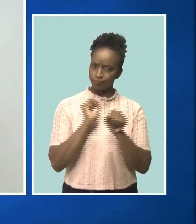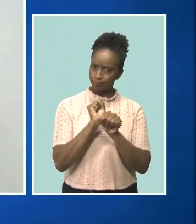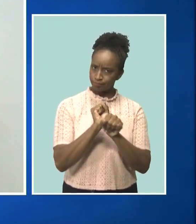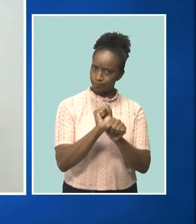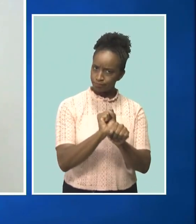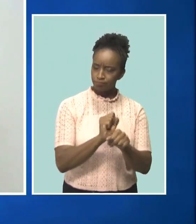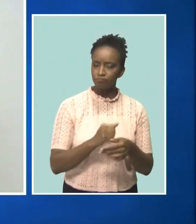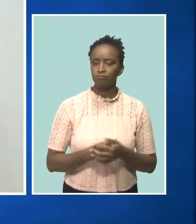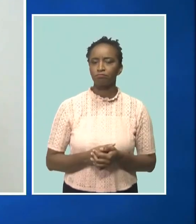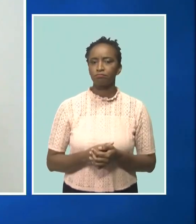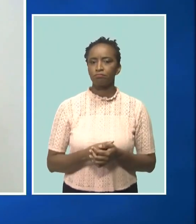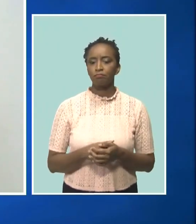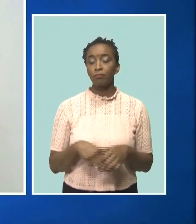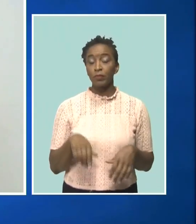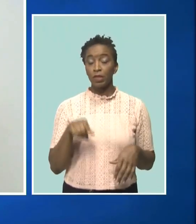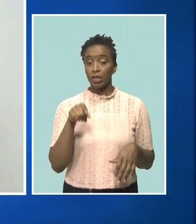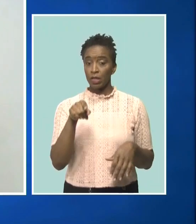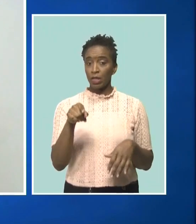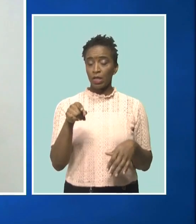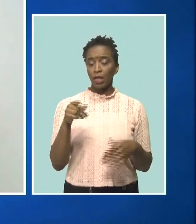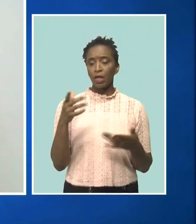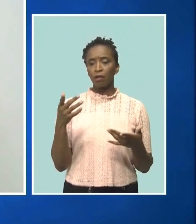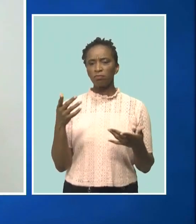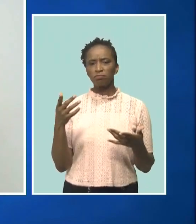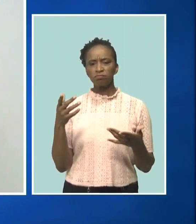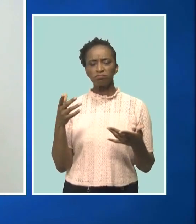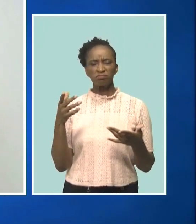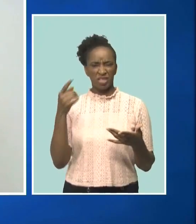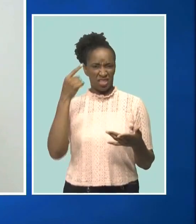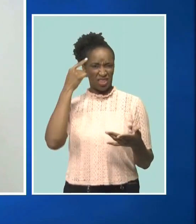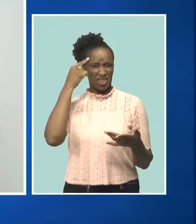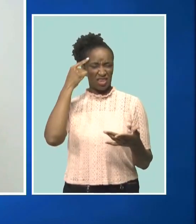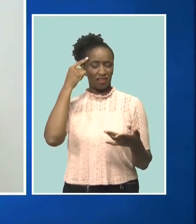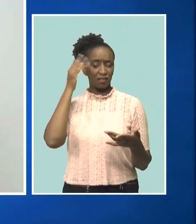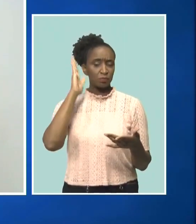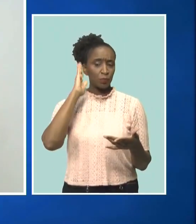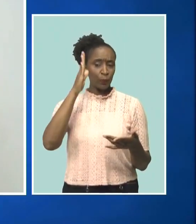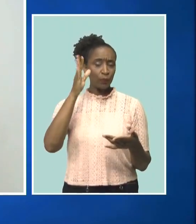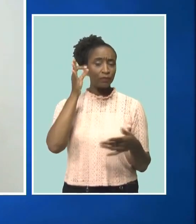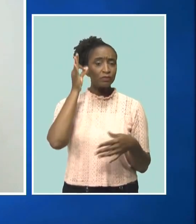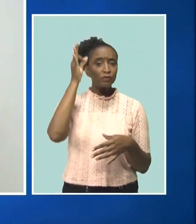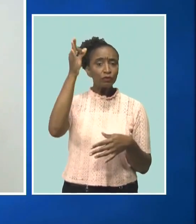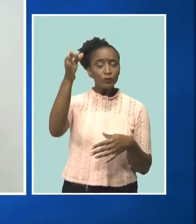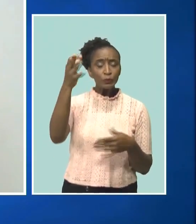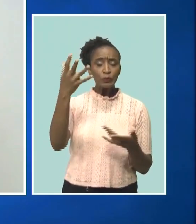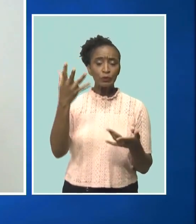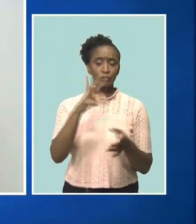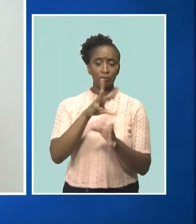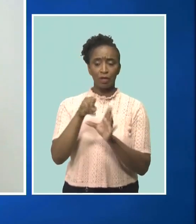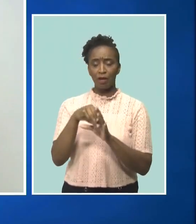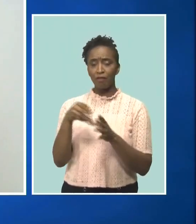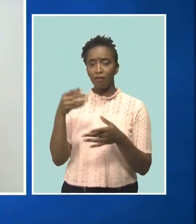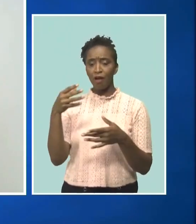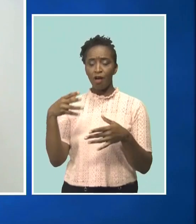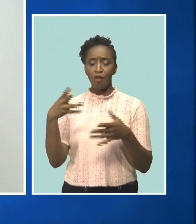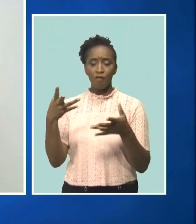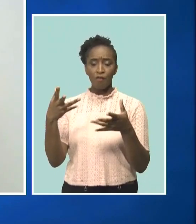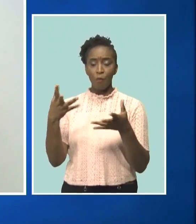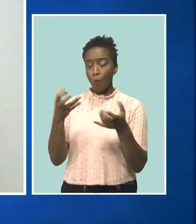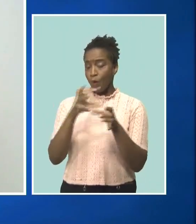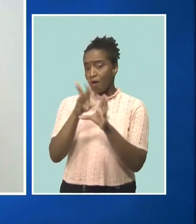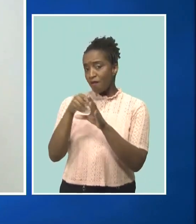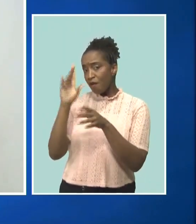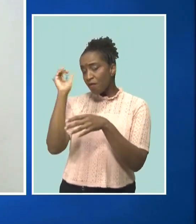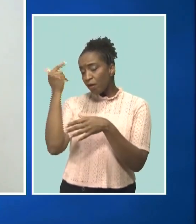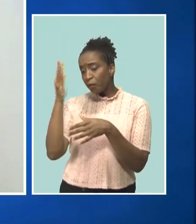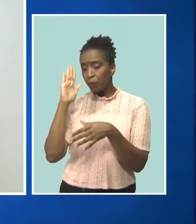that he politically is expecting to run for a seat in the next election. I don't expect to see his name appearing on any list like that. But,